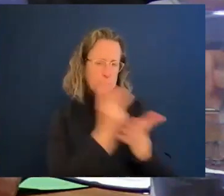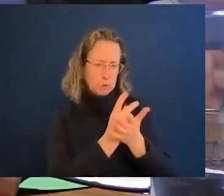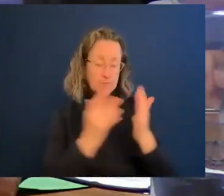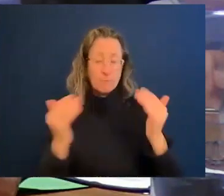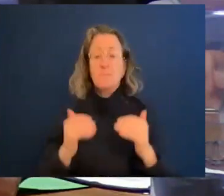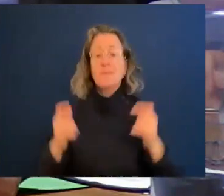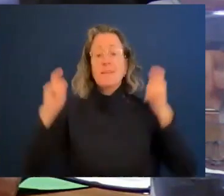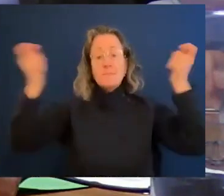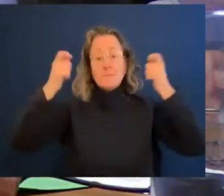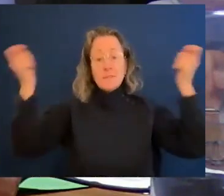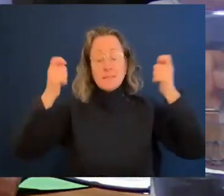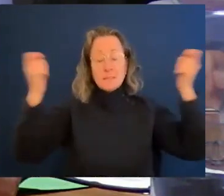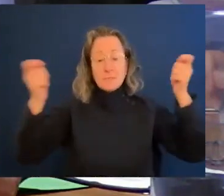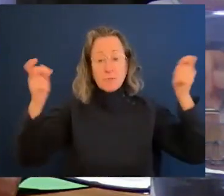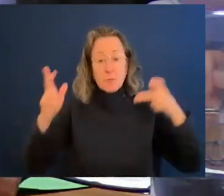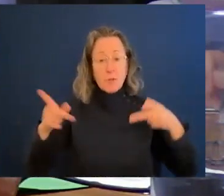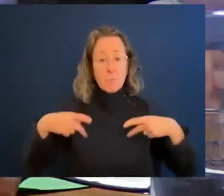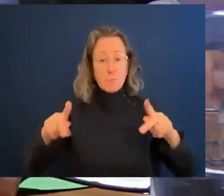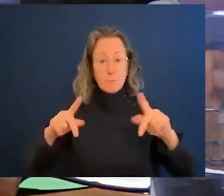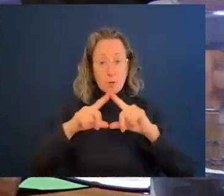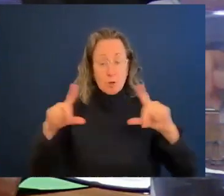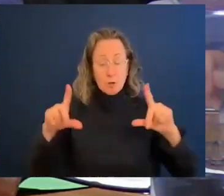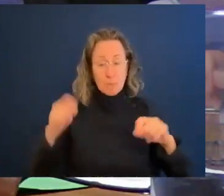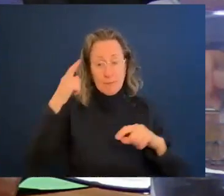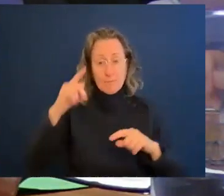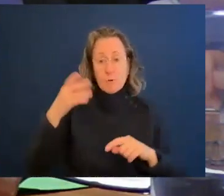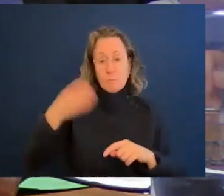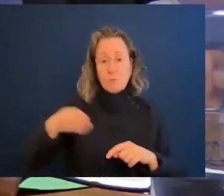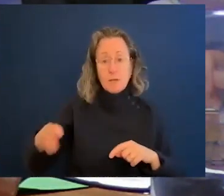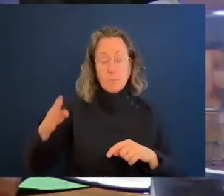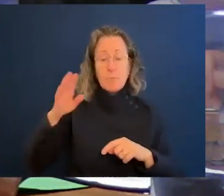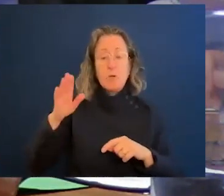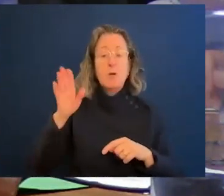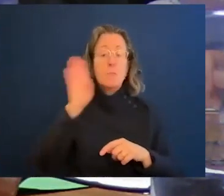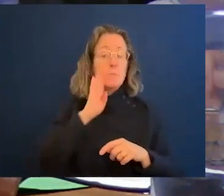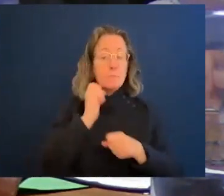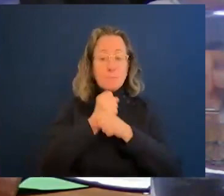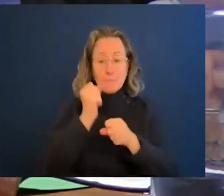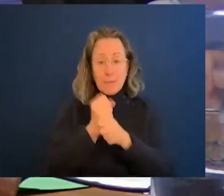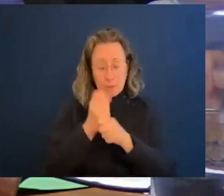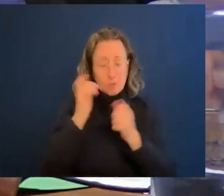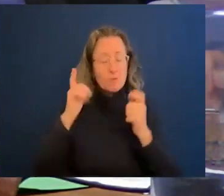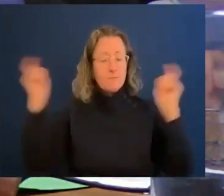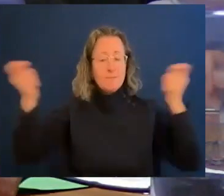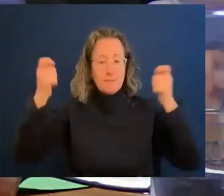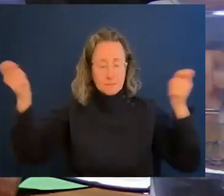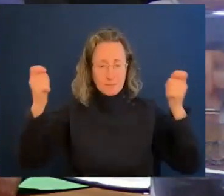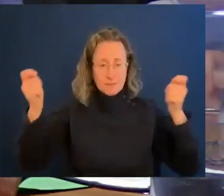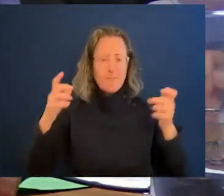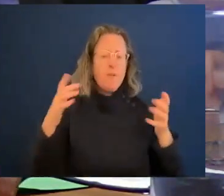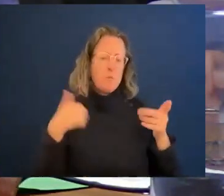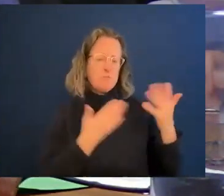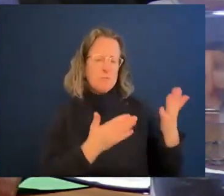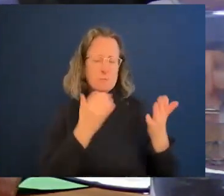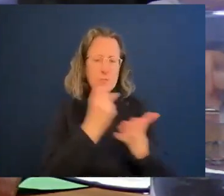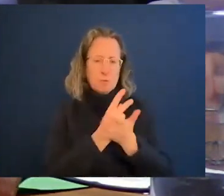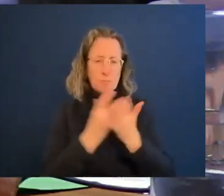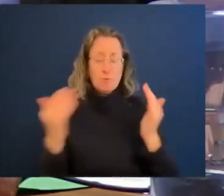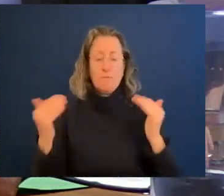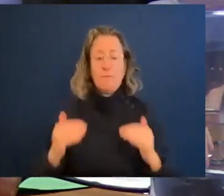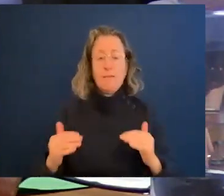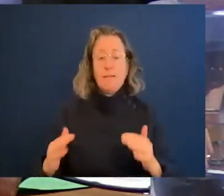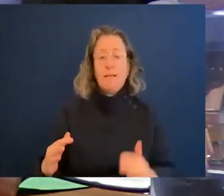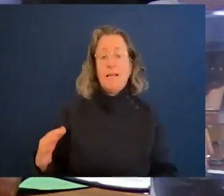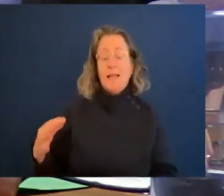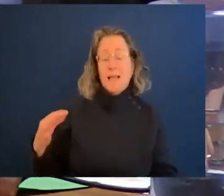for the Brattleboro Brewers Festival would be approved a request to apply for a seventy seven thousand one hundred and eighty dollar